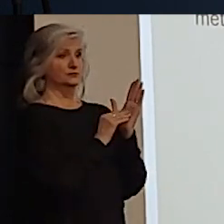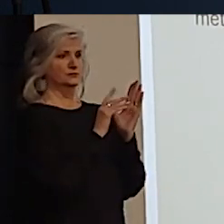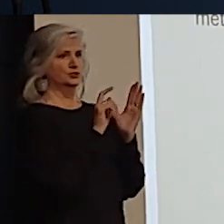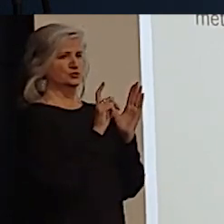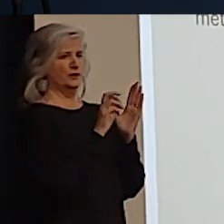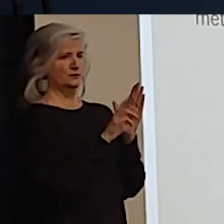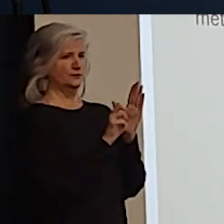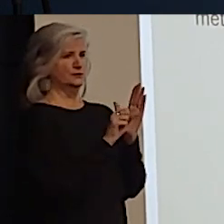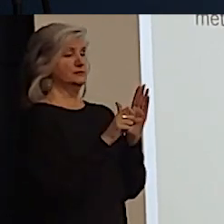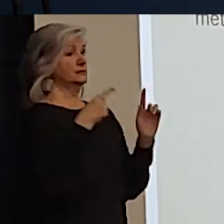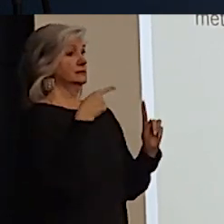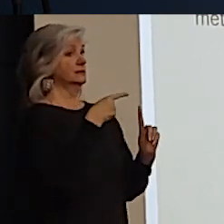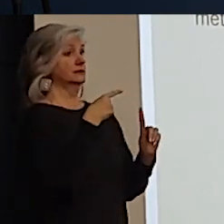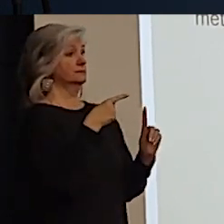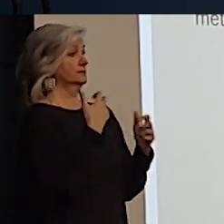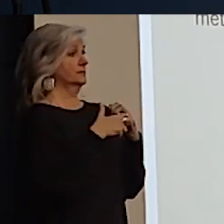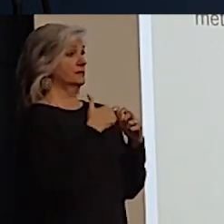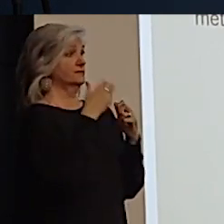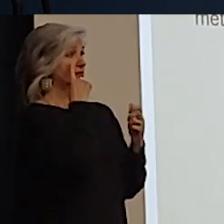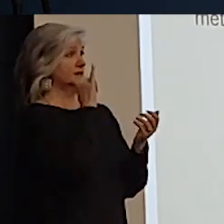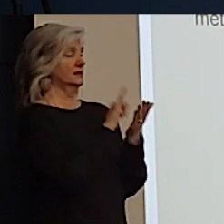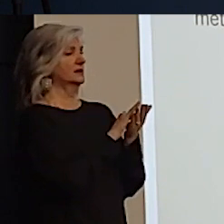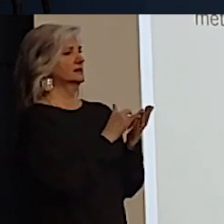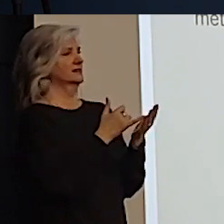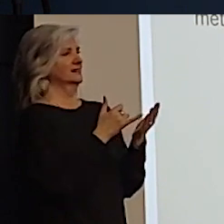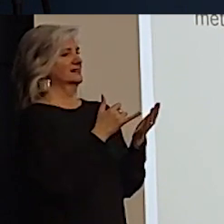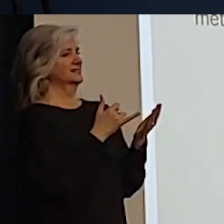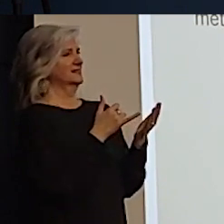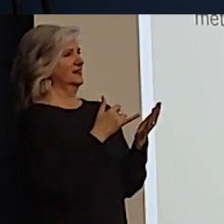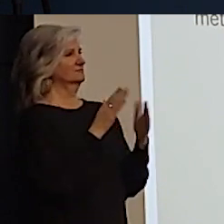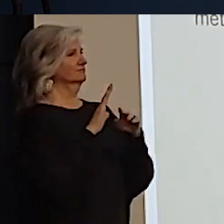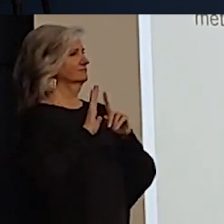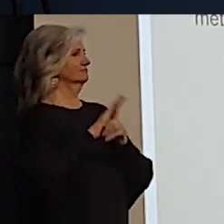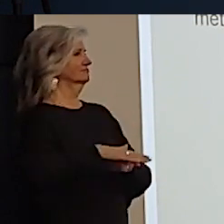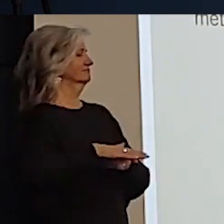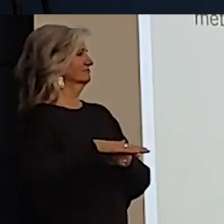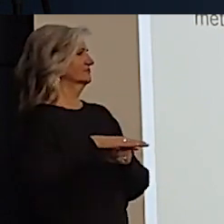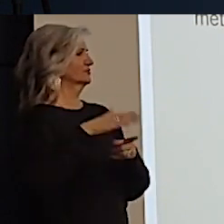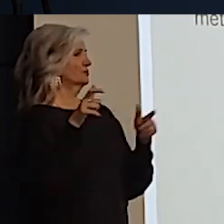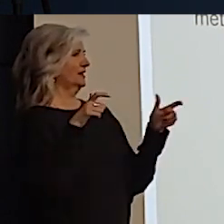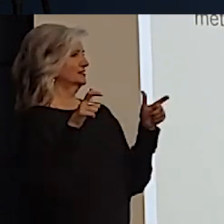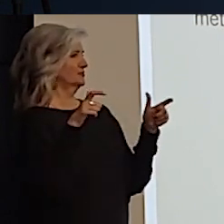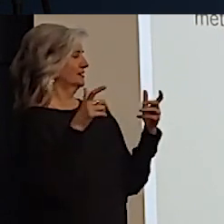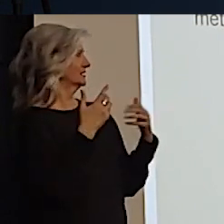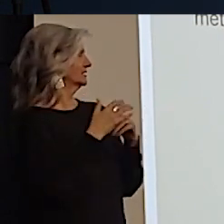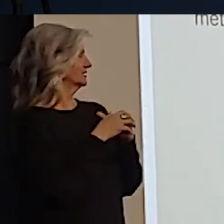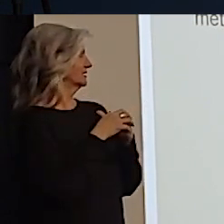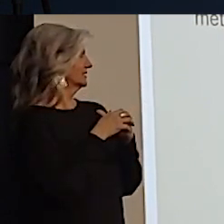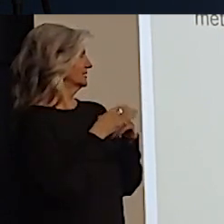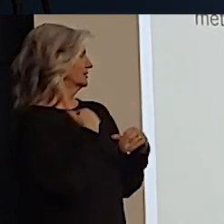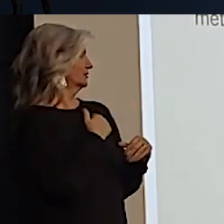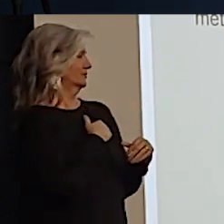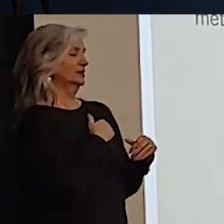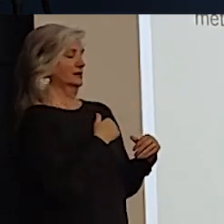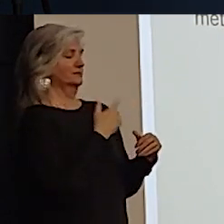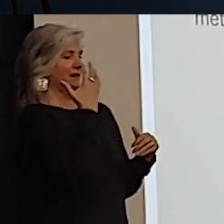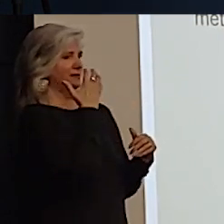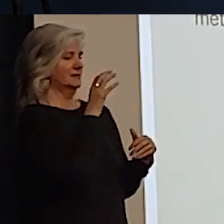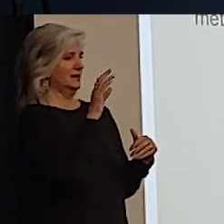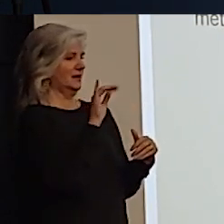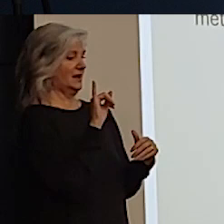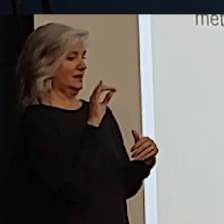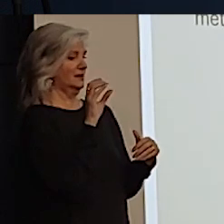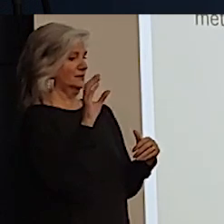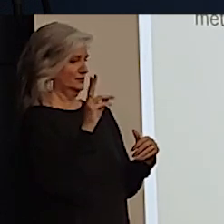main problem with them is they undermine the authority of the Regulatory Commission. We all want to blame the IURC, be angry with the IURC, but